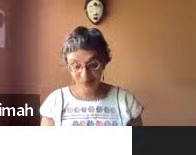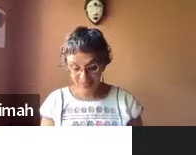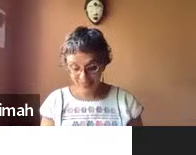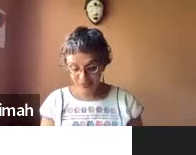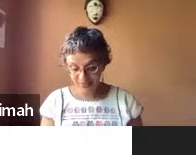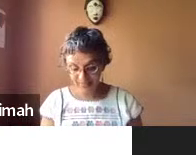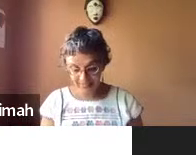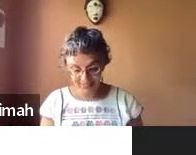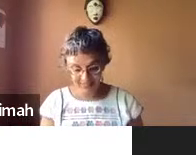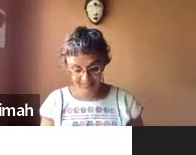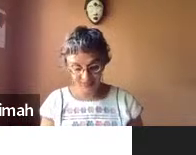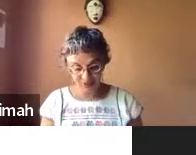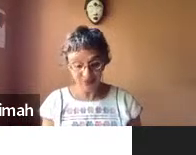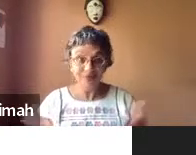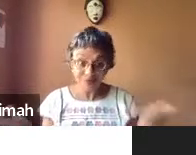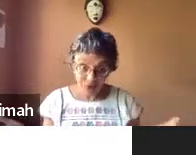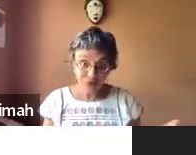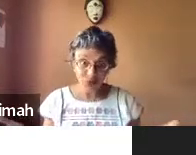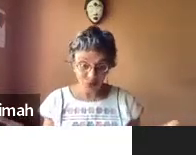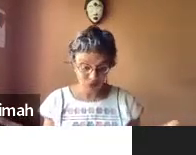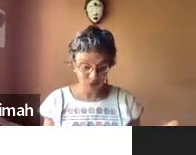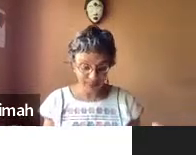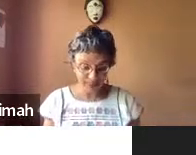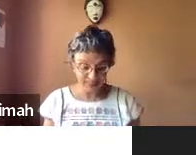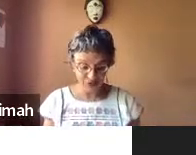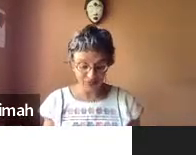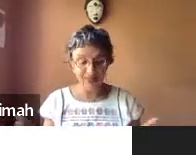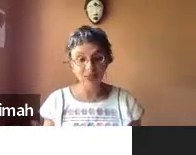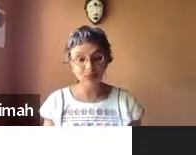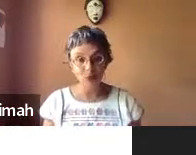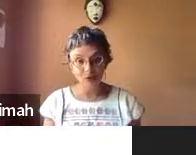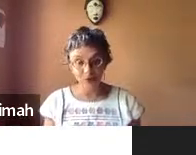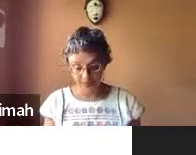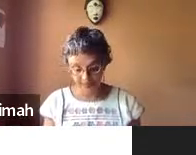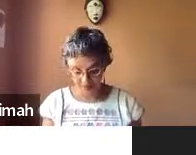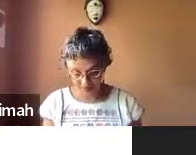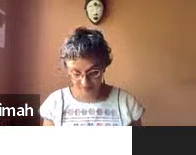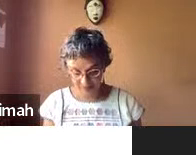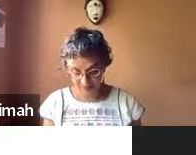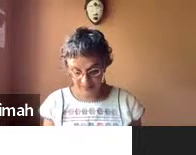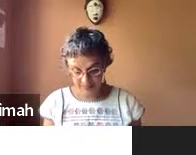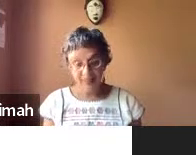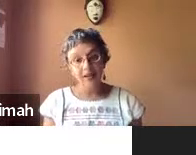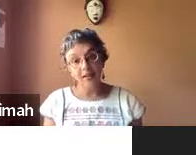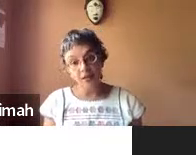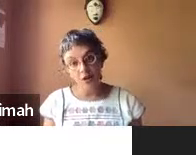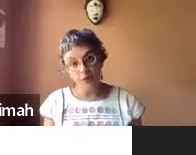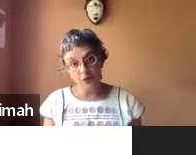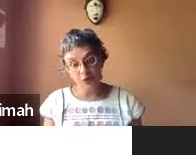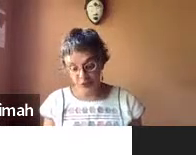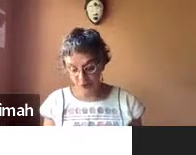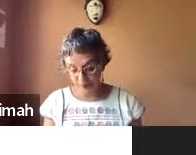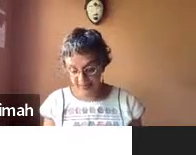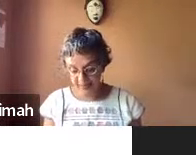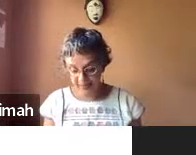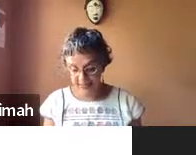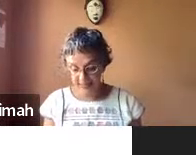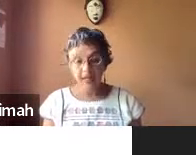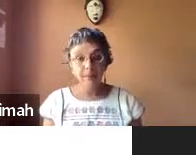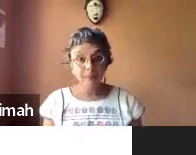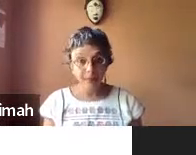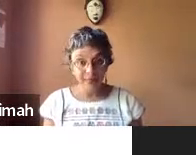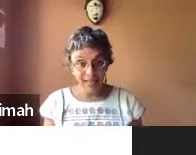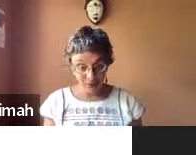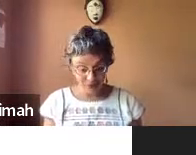Socialized healthcare is a key indicator of social recognition and support for care. Along with traditional